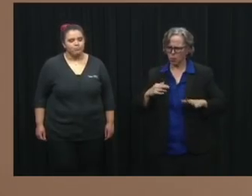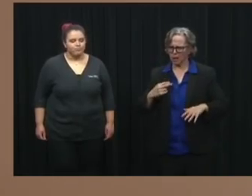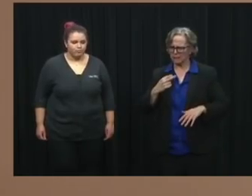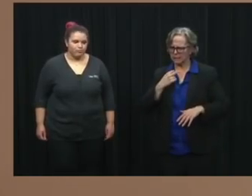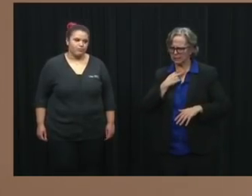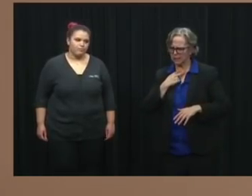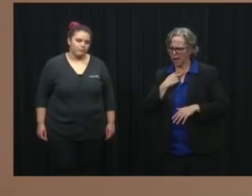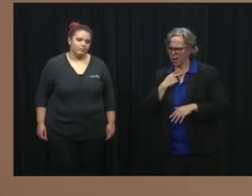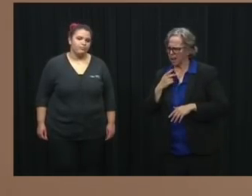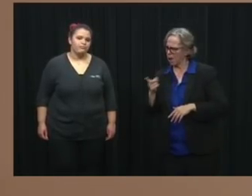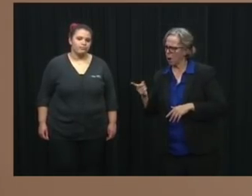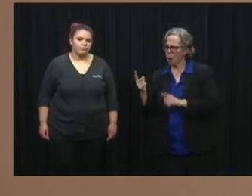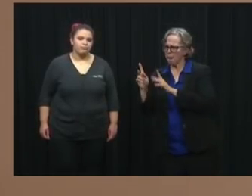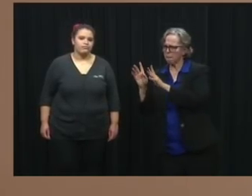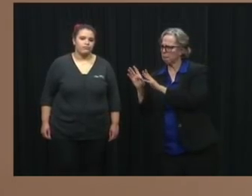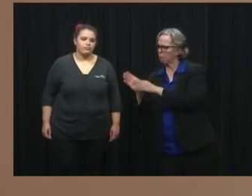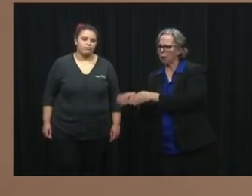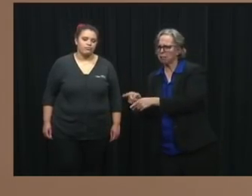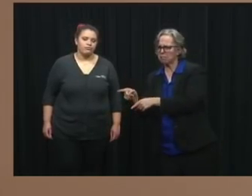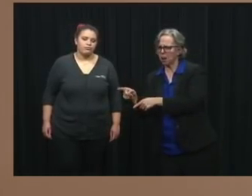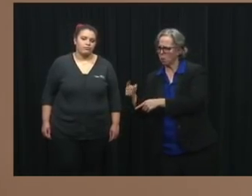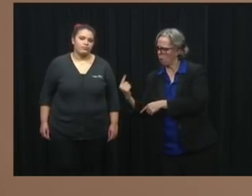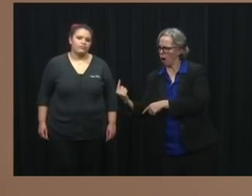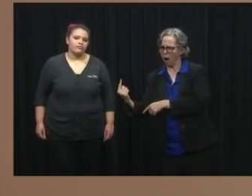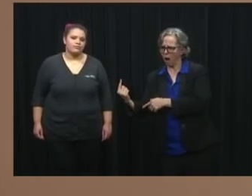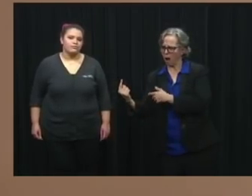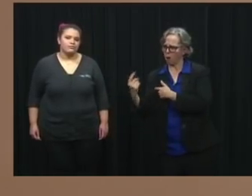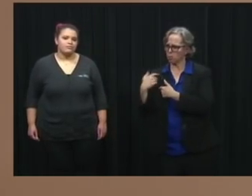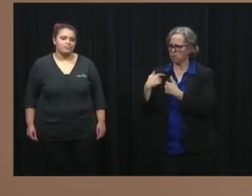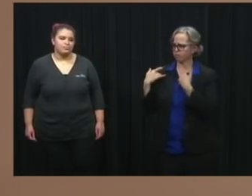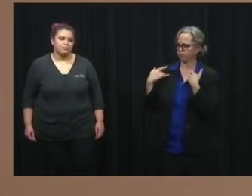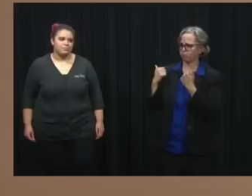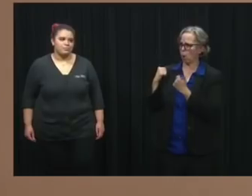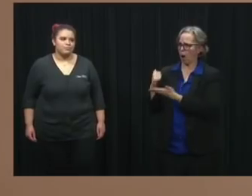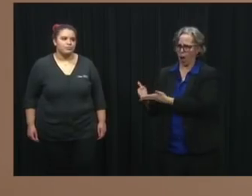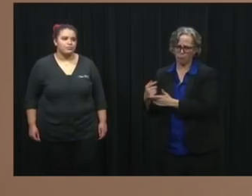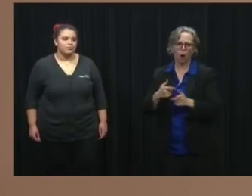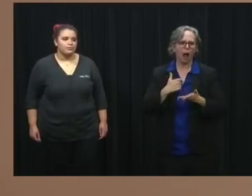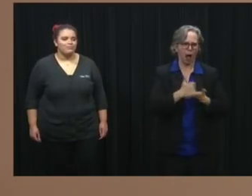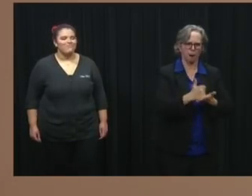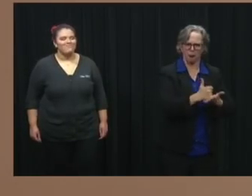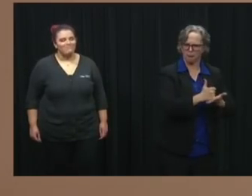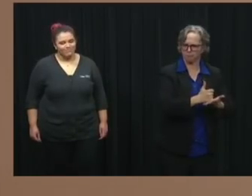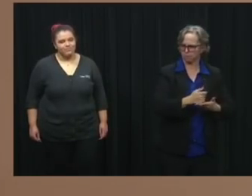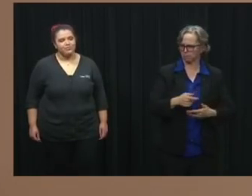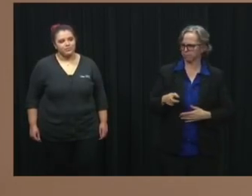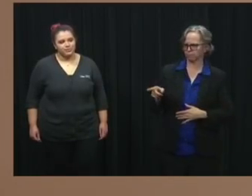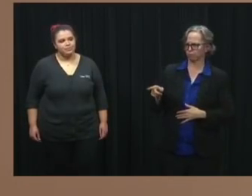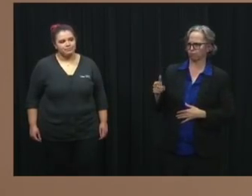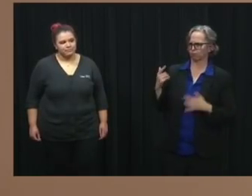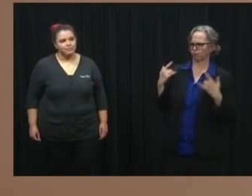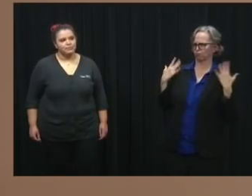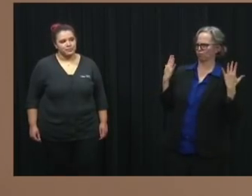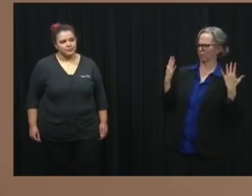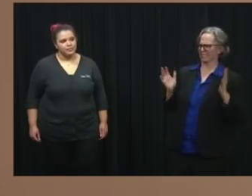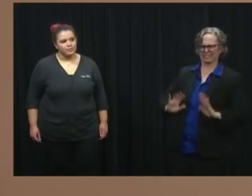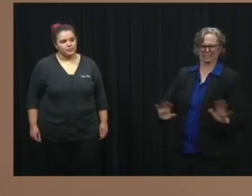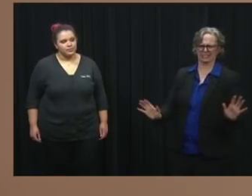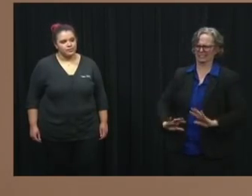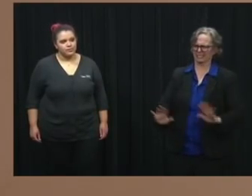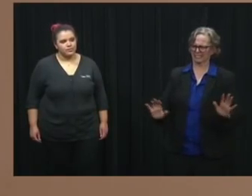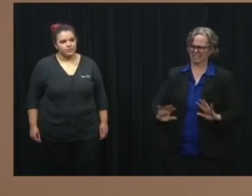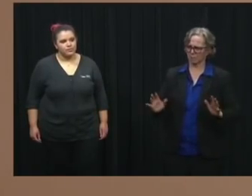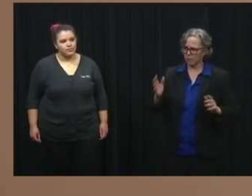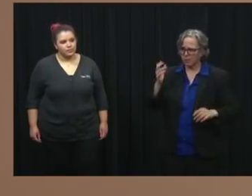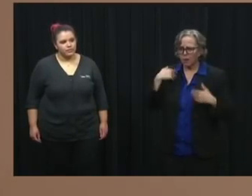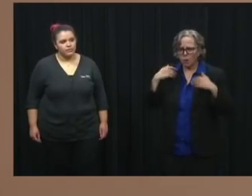to be all alone in that circumstance. And I really hope, again, everyone, in my seriousness about this, everything we're